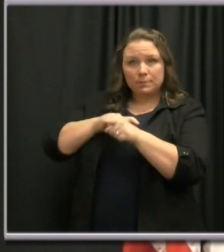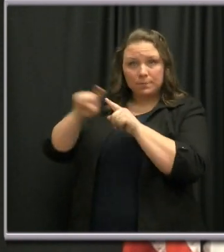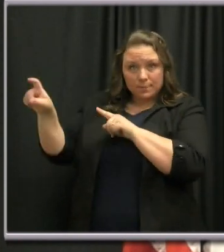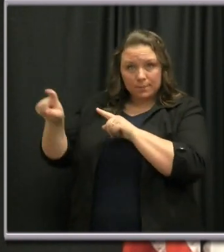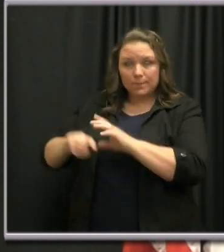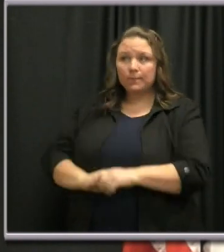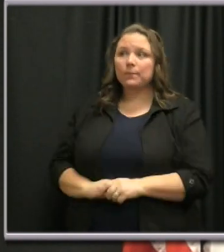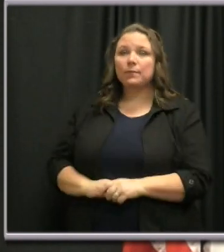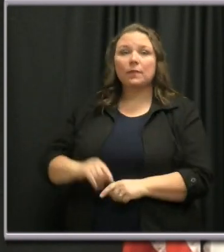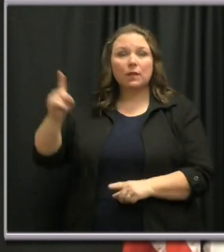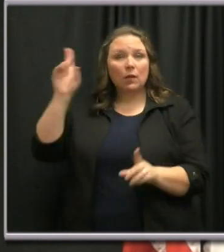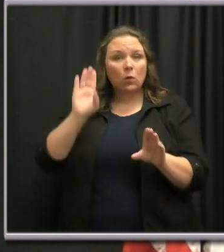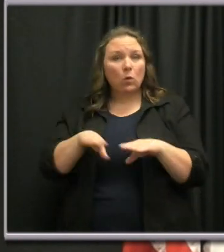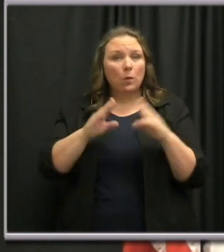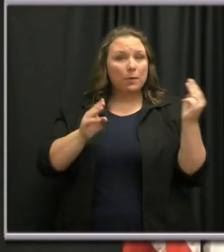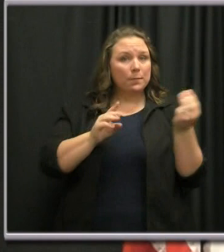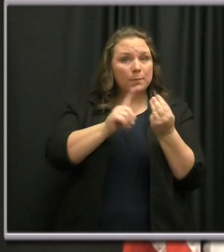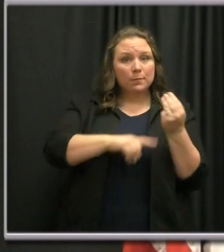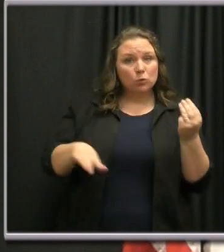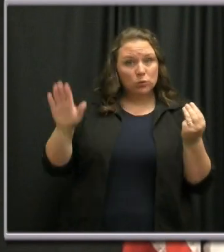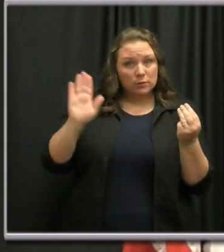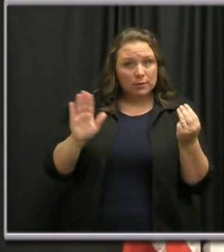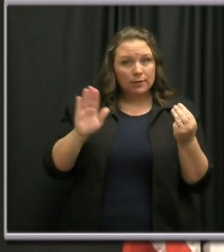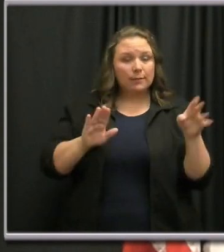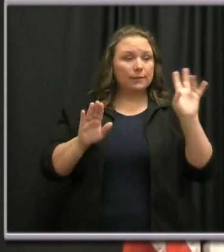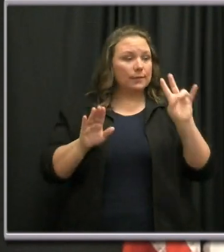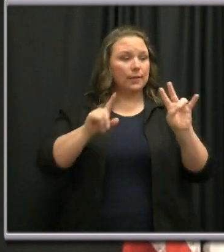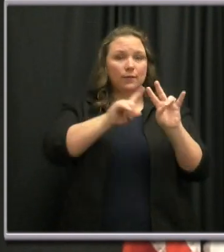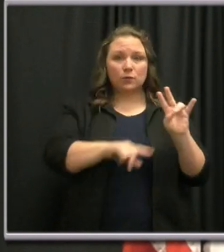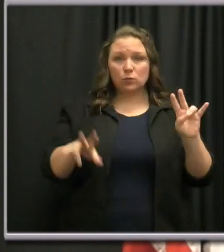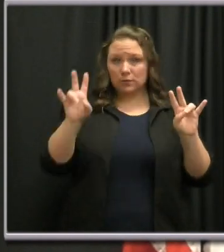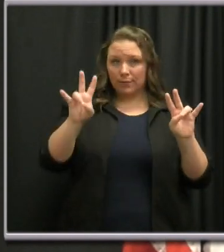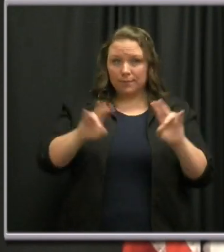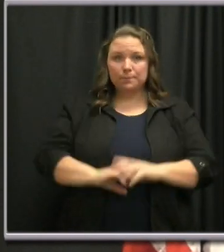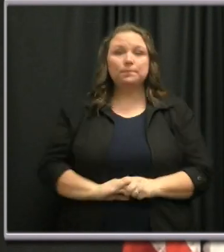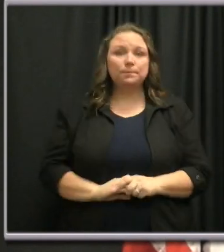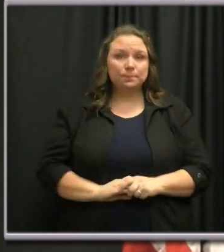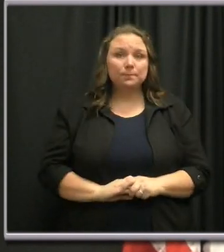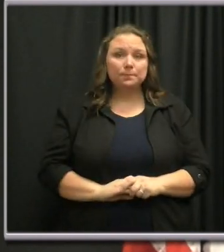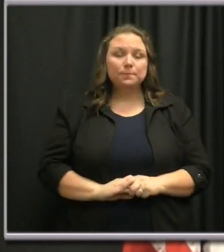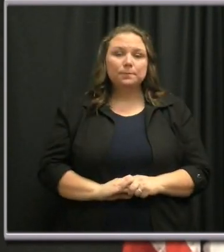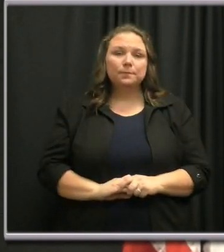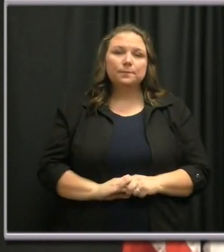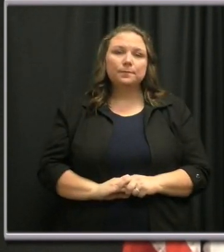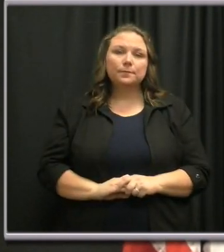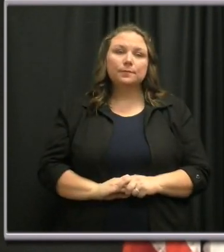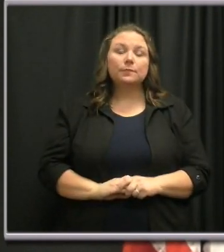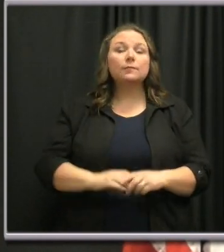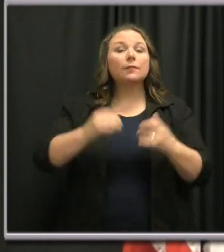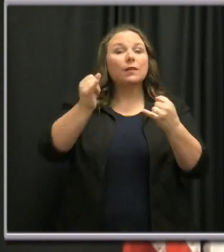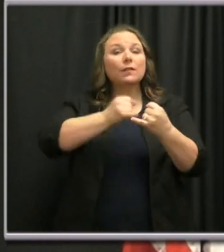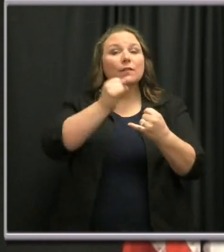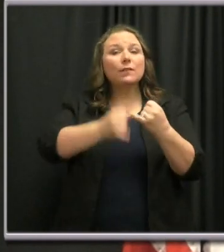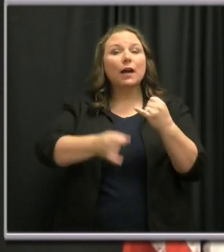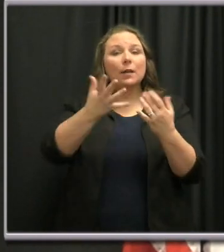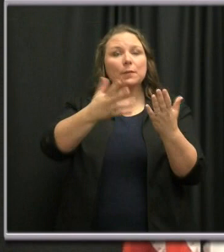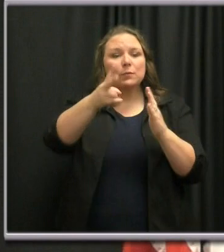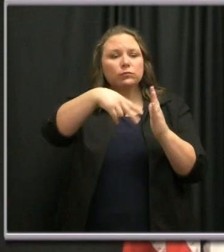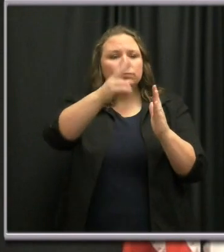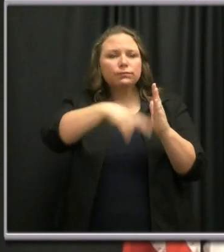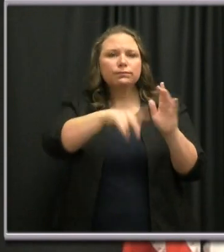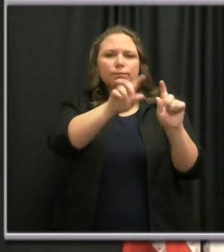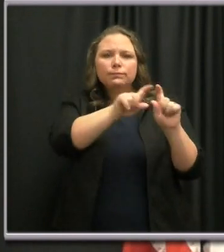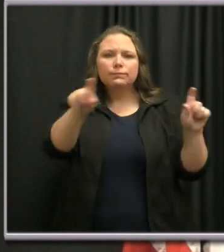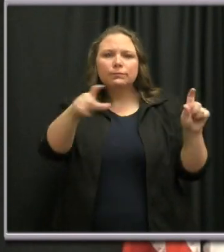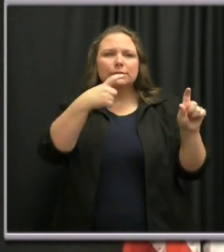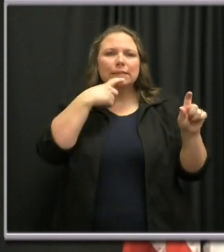615-862-7777. This hotline is open 7 days a week from 7 a.m. to 7 p.m. Now, finally, you may have read the headline